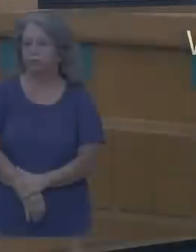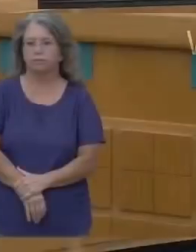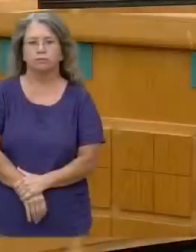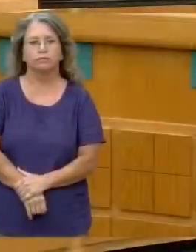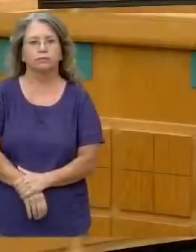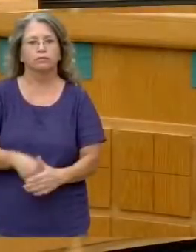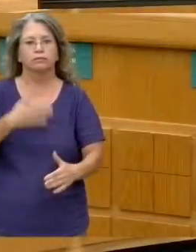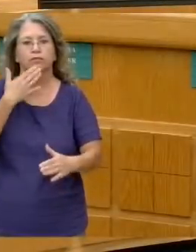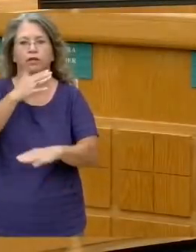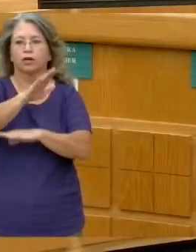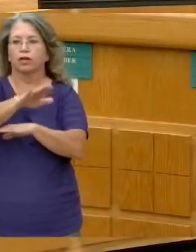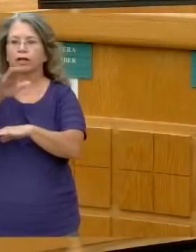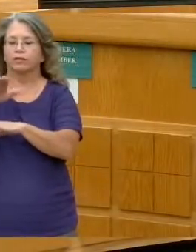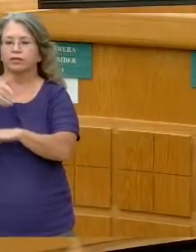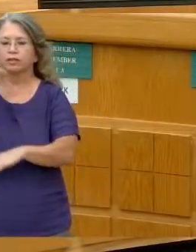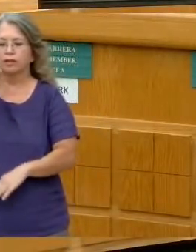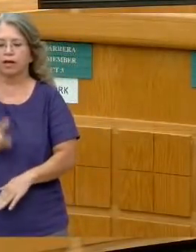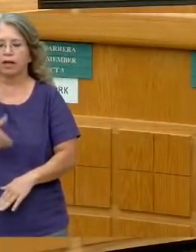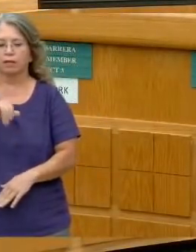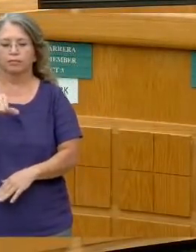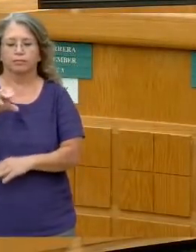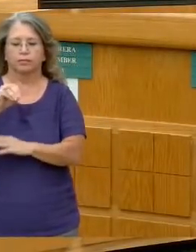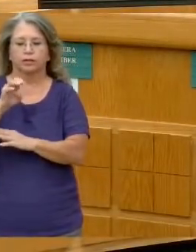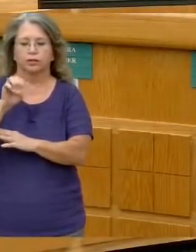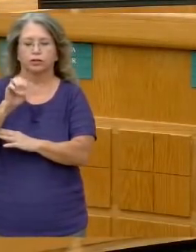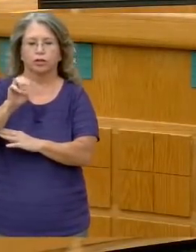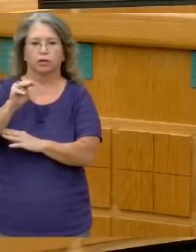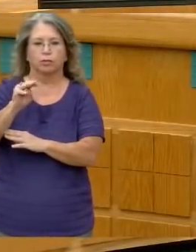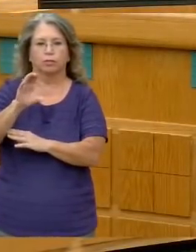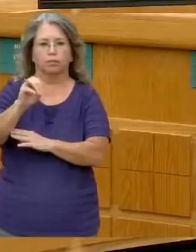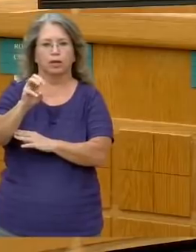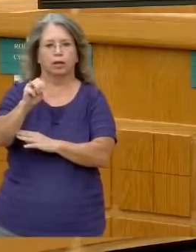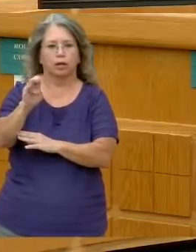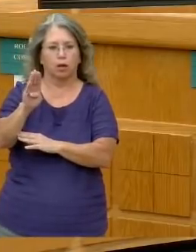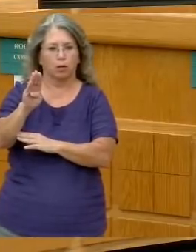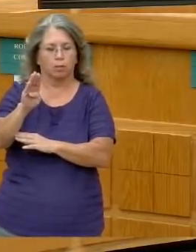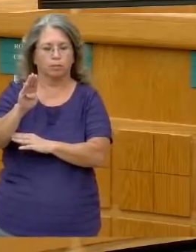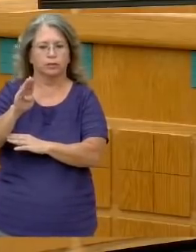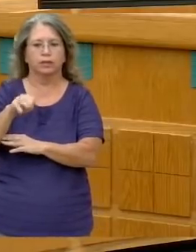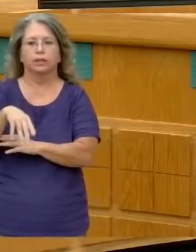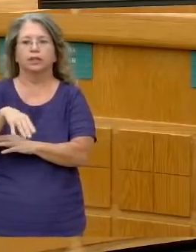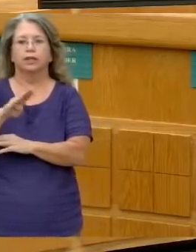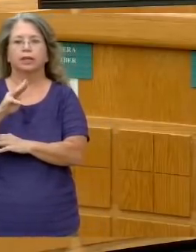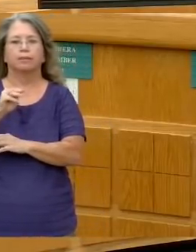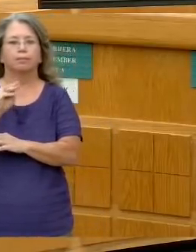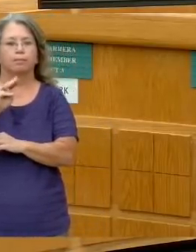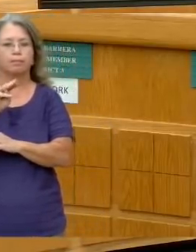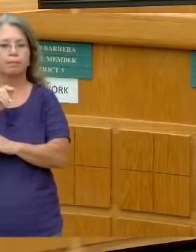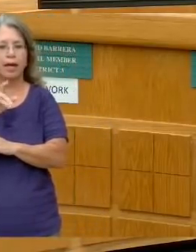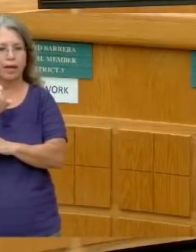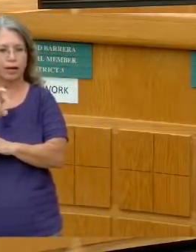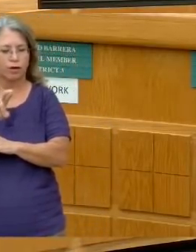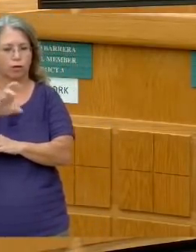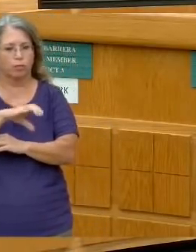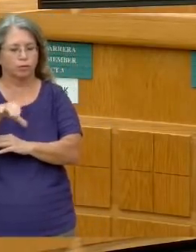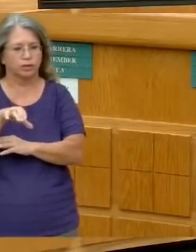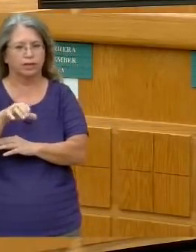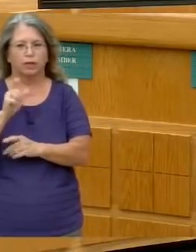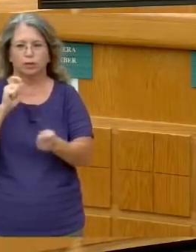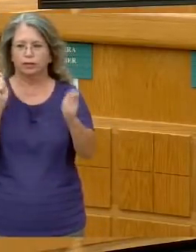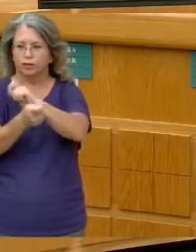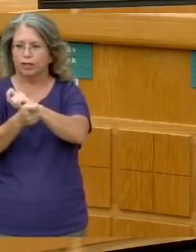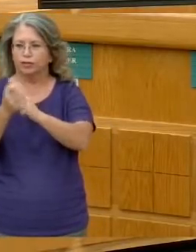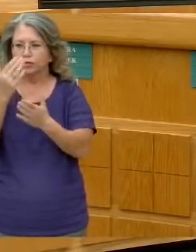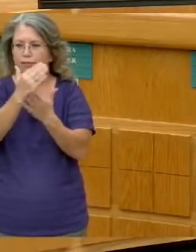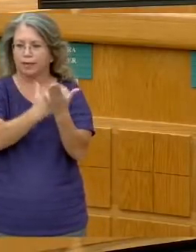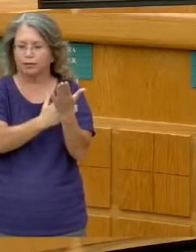Well, good afternoon. Joe McComb, Mayor, Corpus Christi. We're changing up the format a little bit, so some of you will be surprised